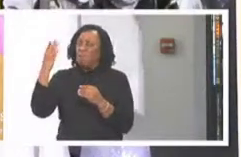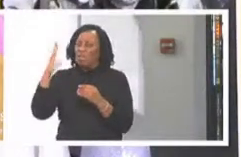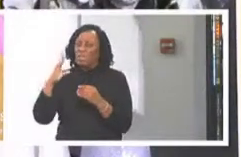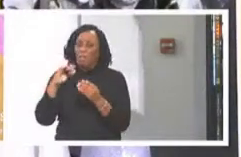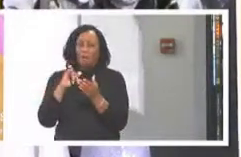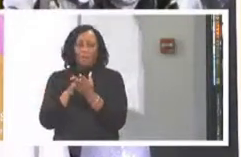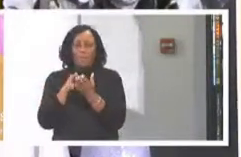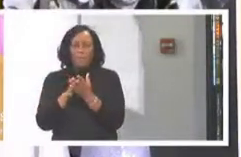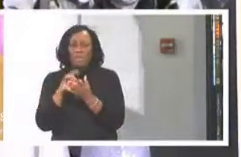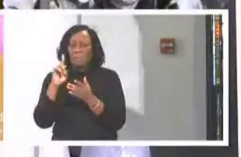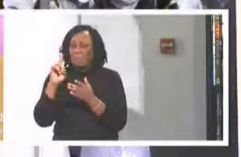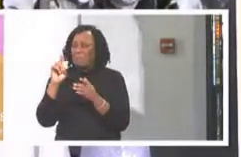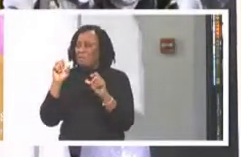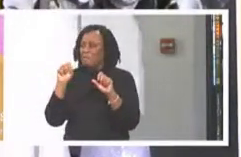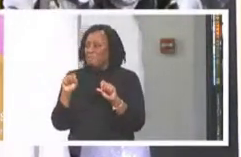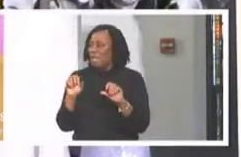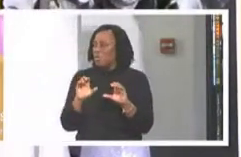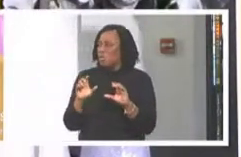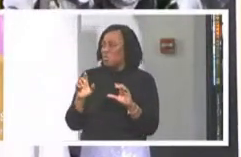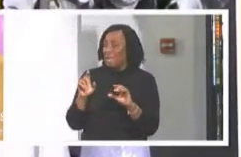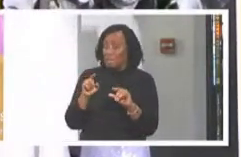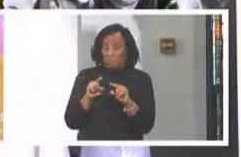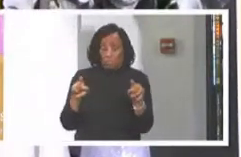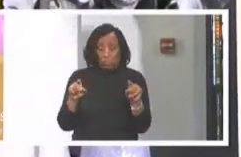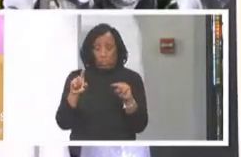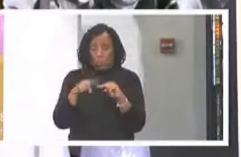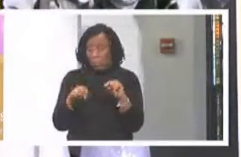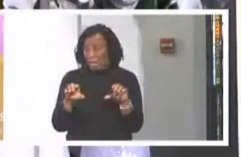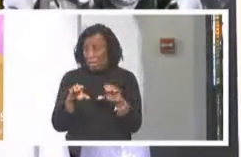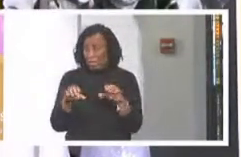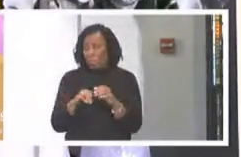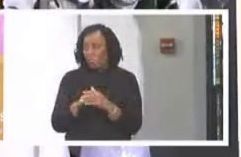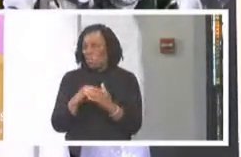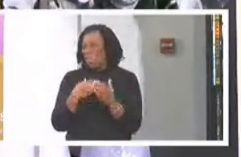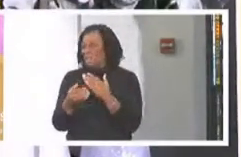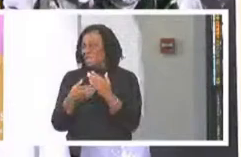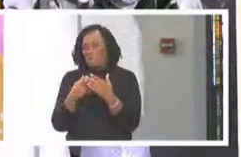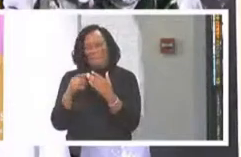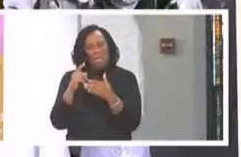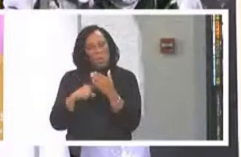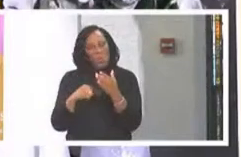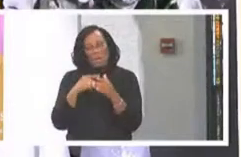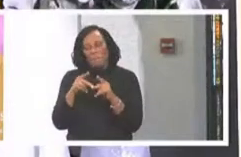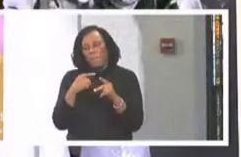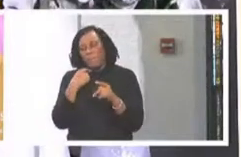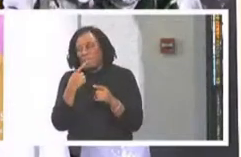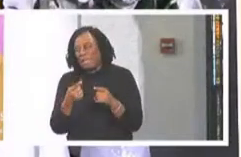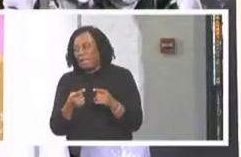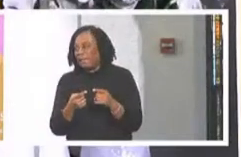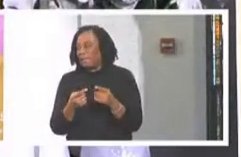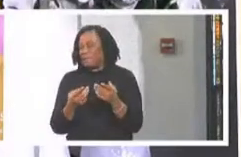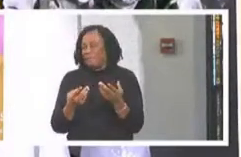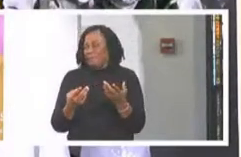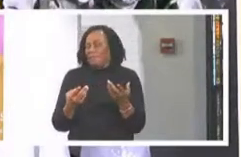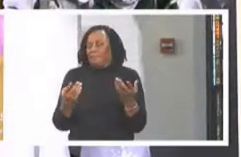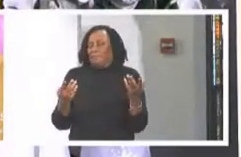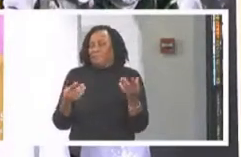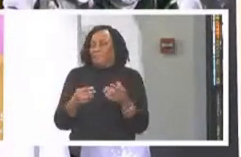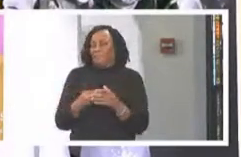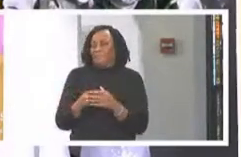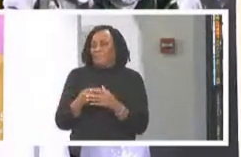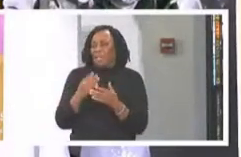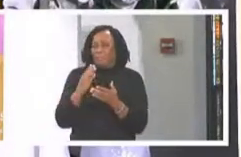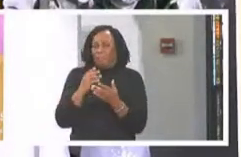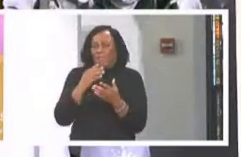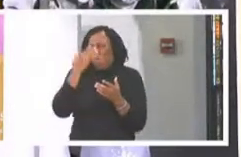I can do things you can't do. Forget what they're saying. Forget when people stop speaking to you because you're not doing what they